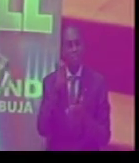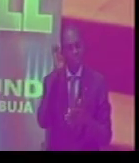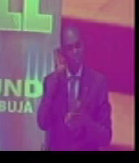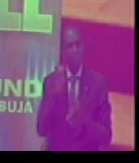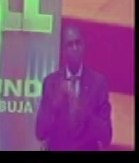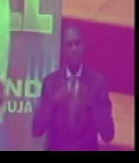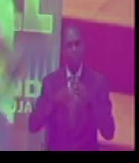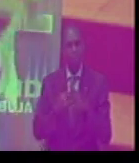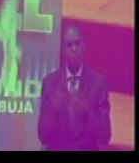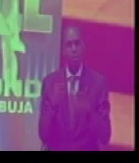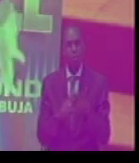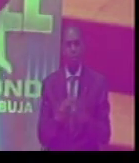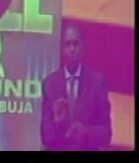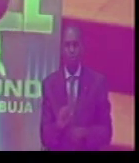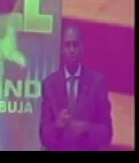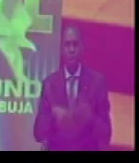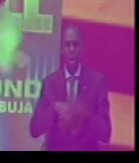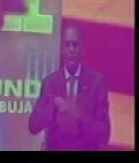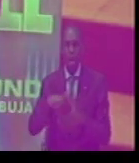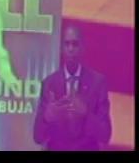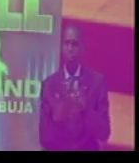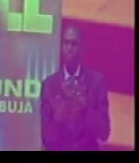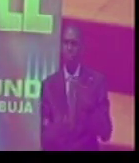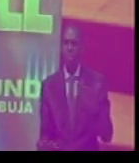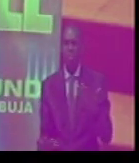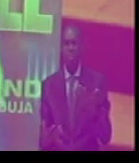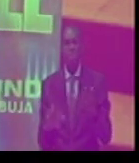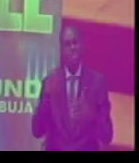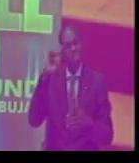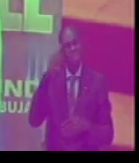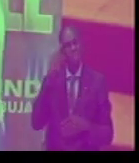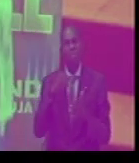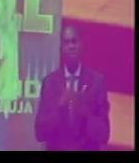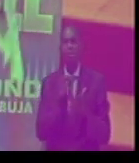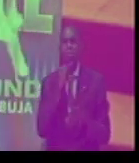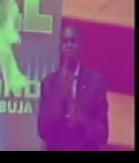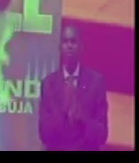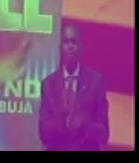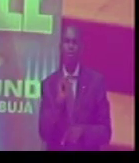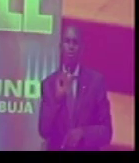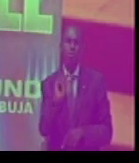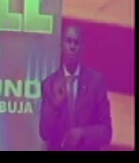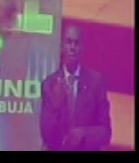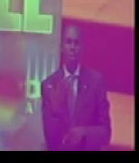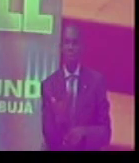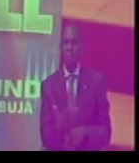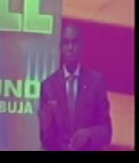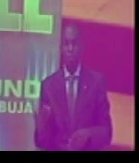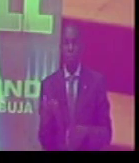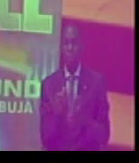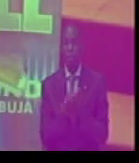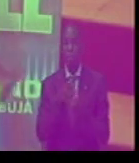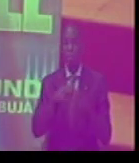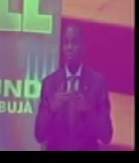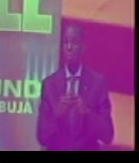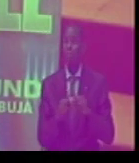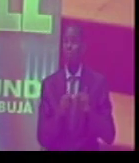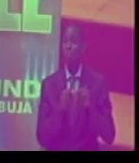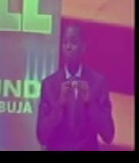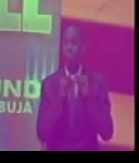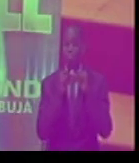for to ease myself, I discovered that I stood out blood, and I thought it was just a minor